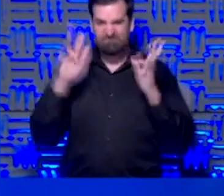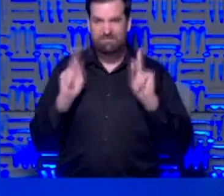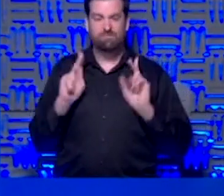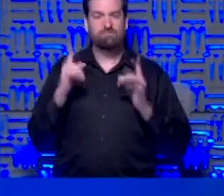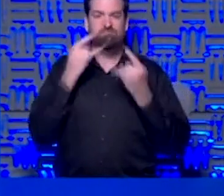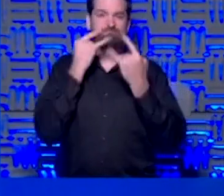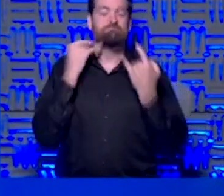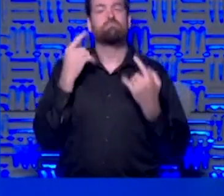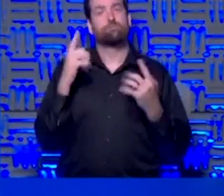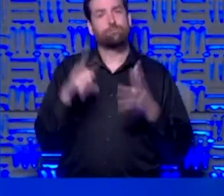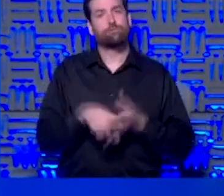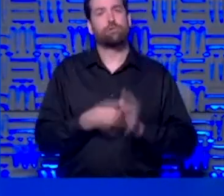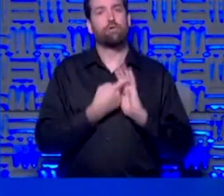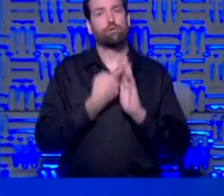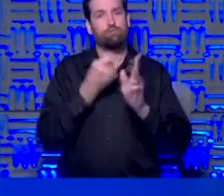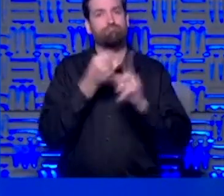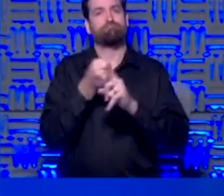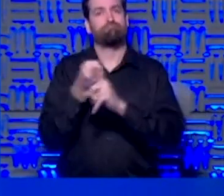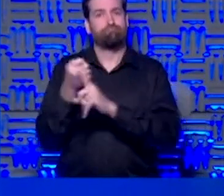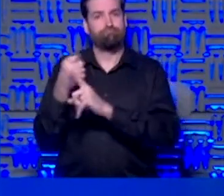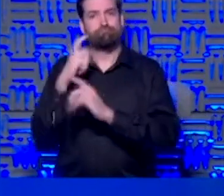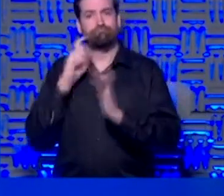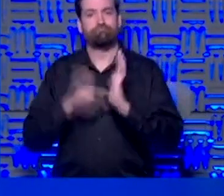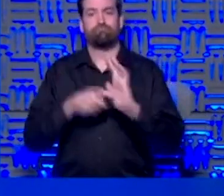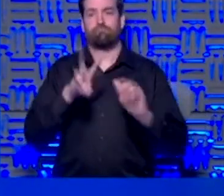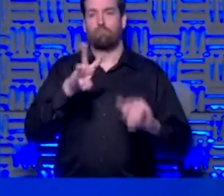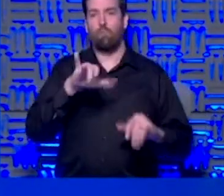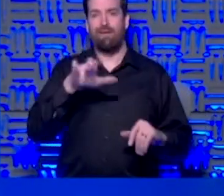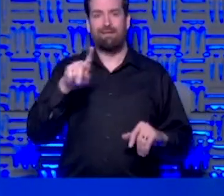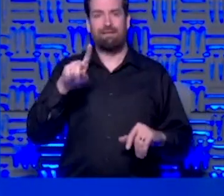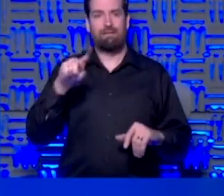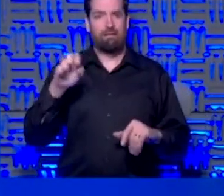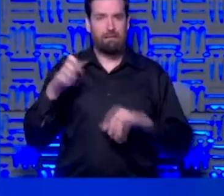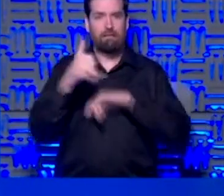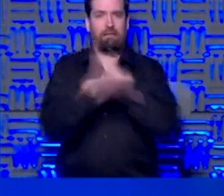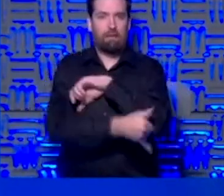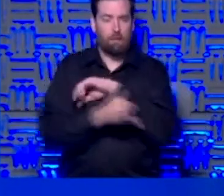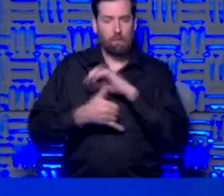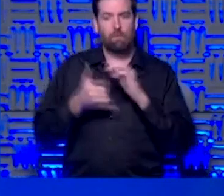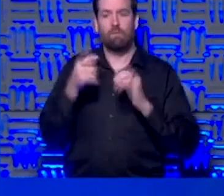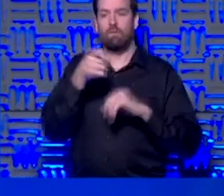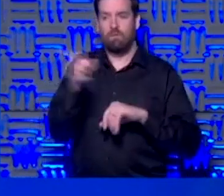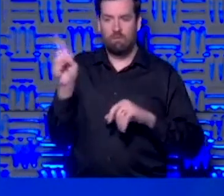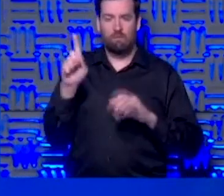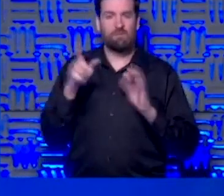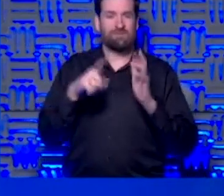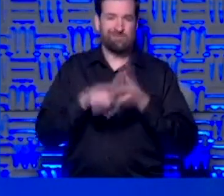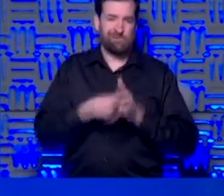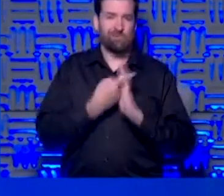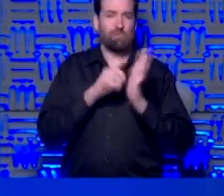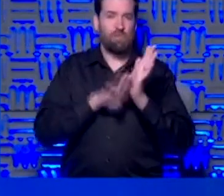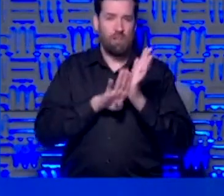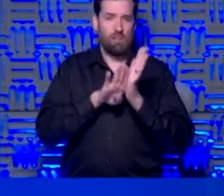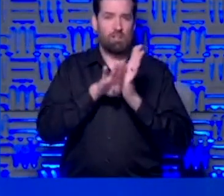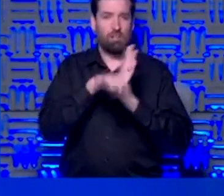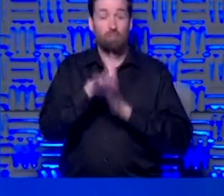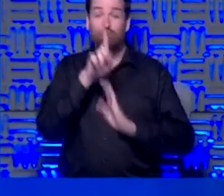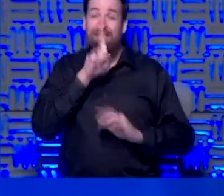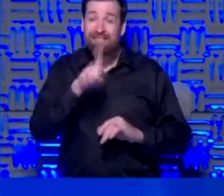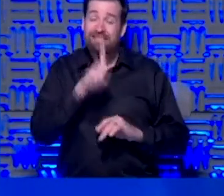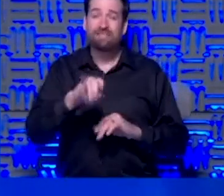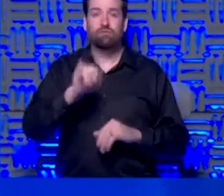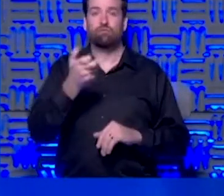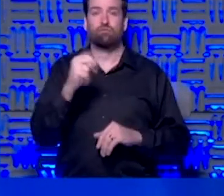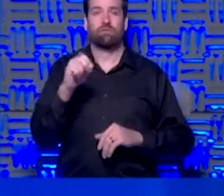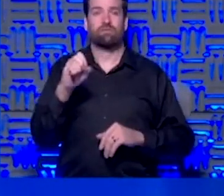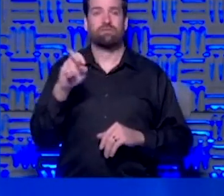beginning to have an effect. We know that all the things in Wyandotte County the last few days, they had sort of begun bending the curve. Where we really got to bend the curve is Johnson